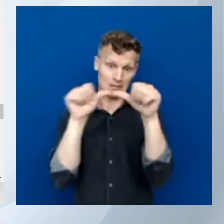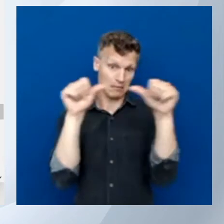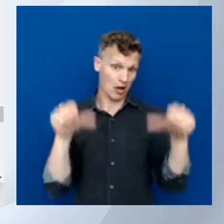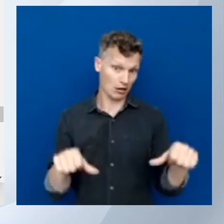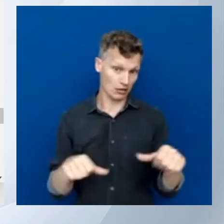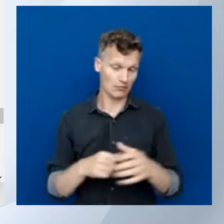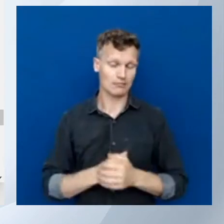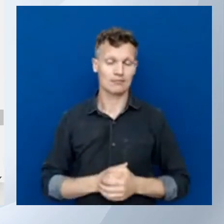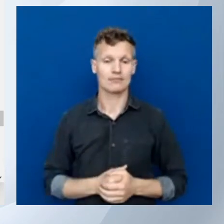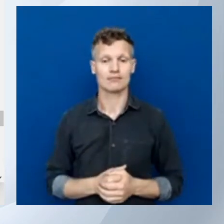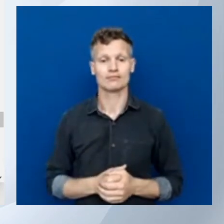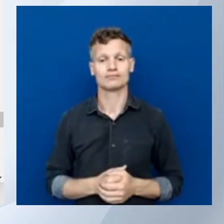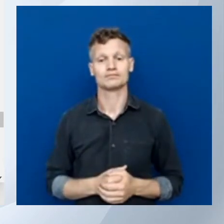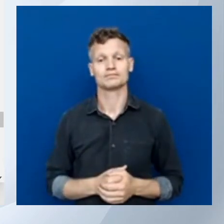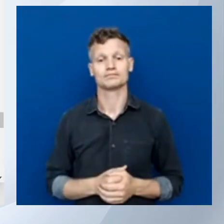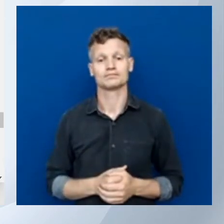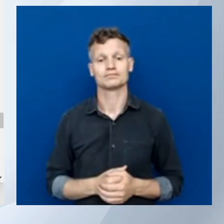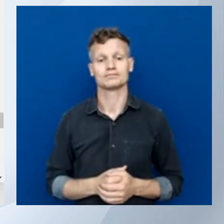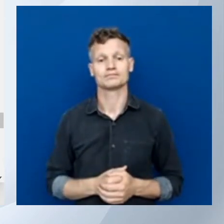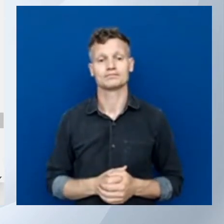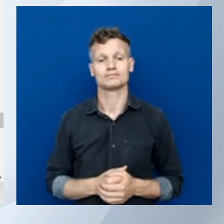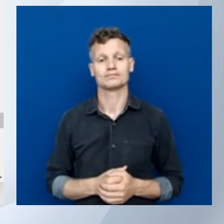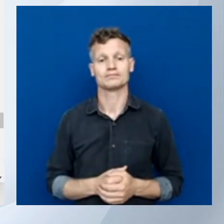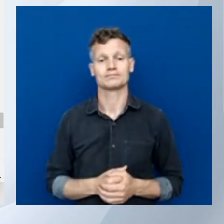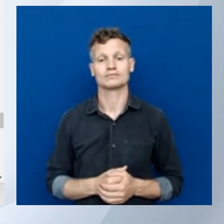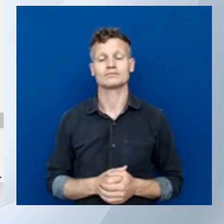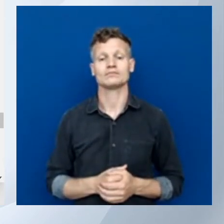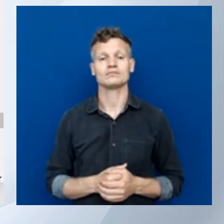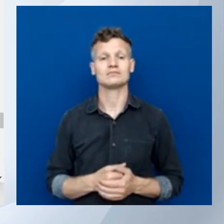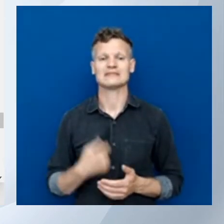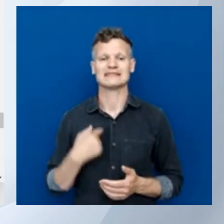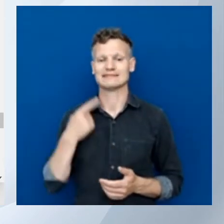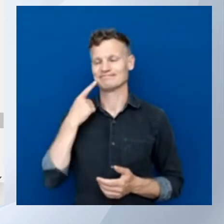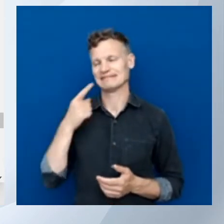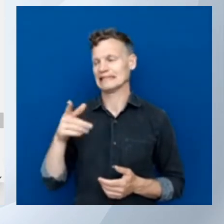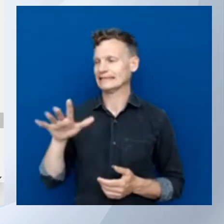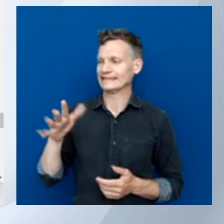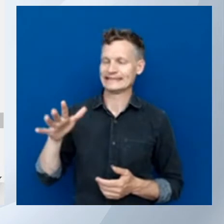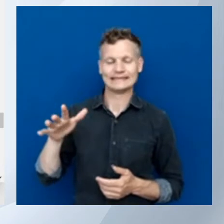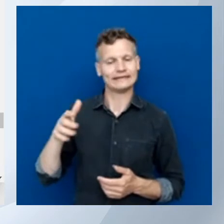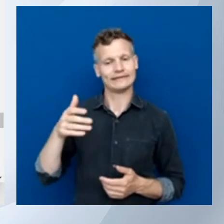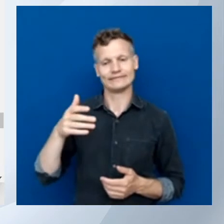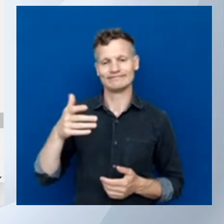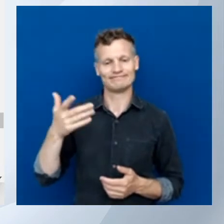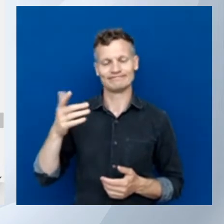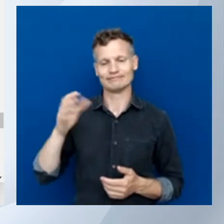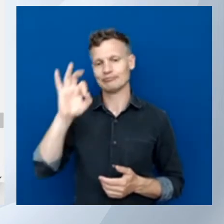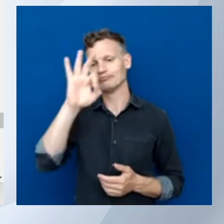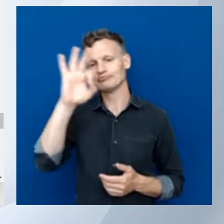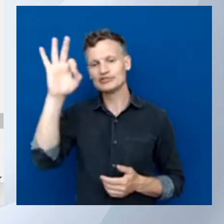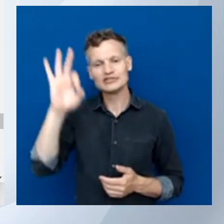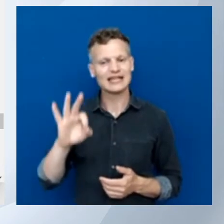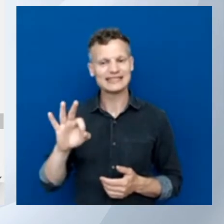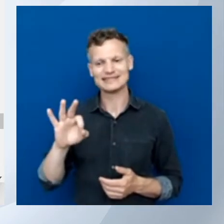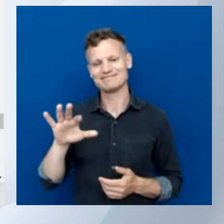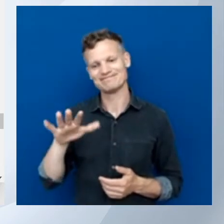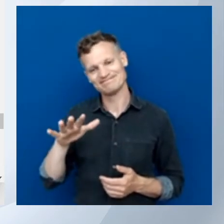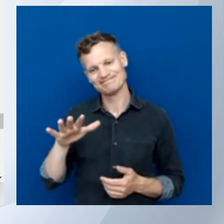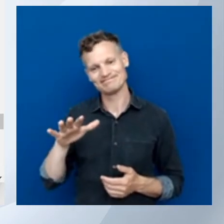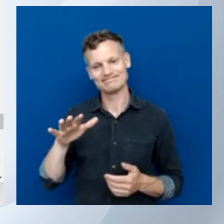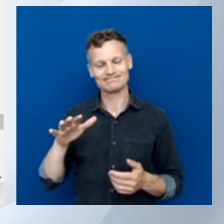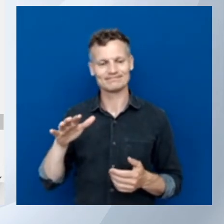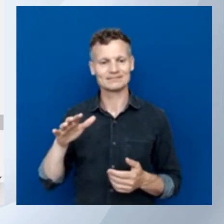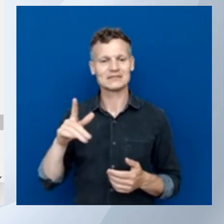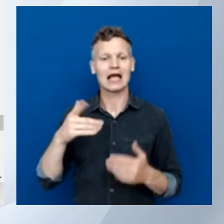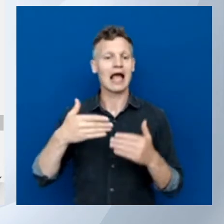And after our accuracy is not very good with the quick run. But after the prediction, we can return the accuracy